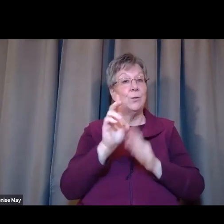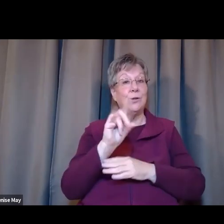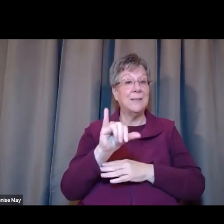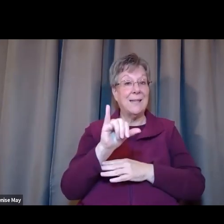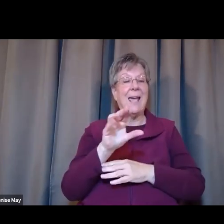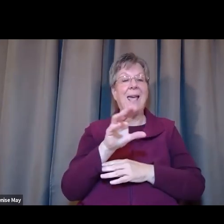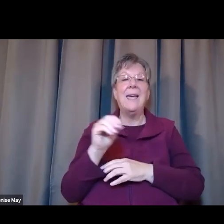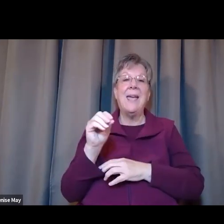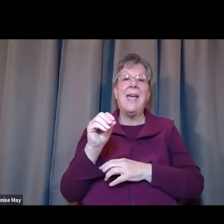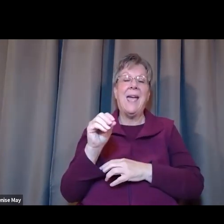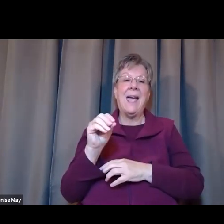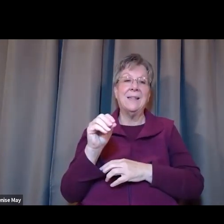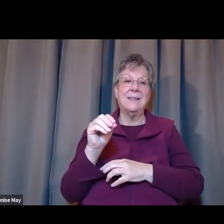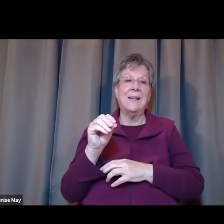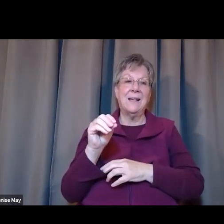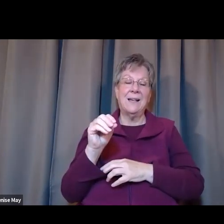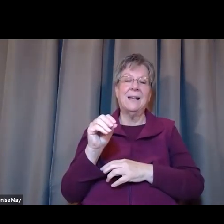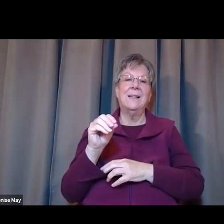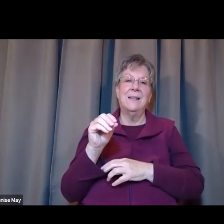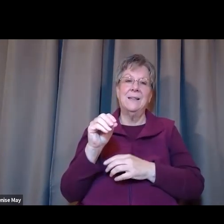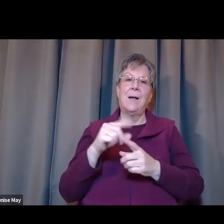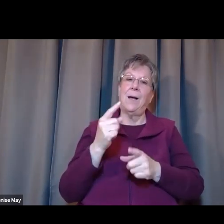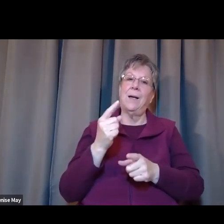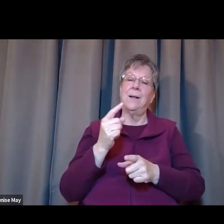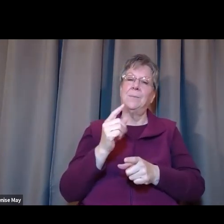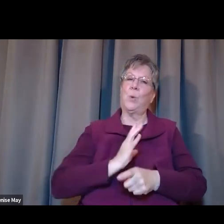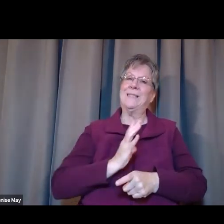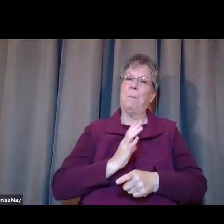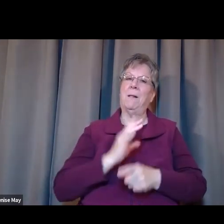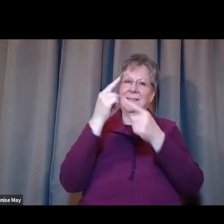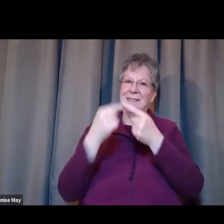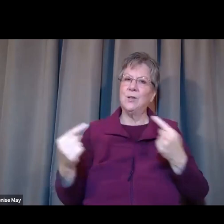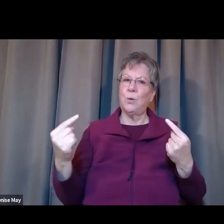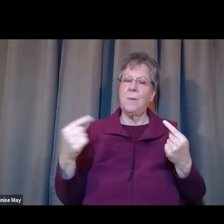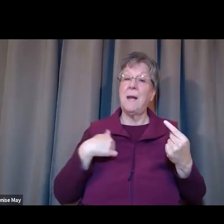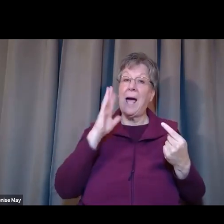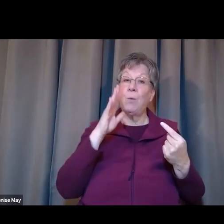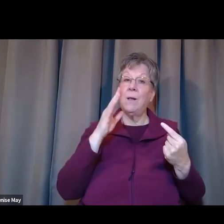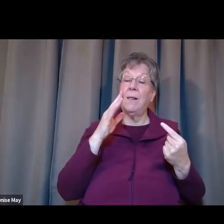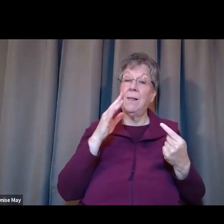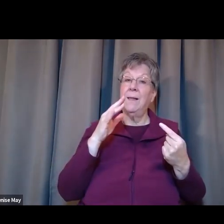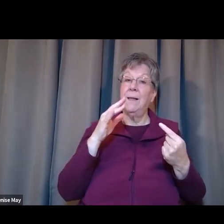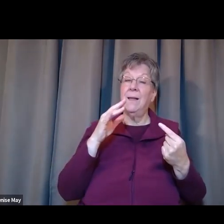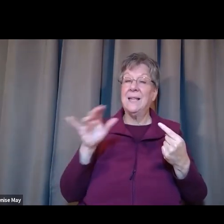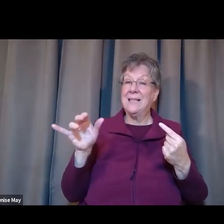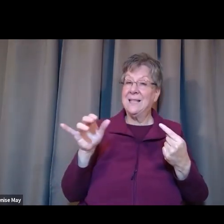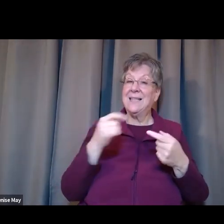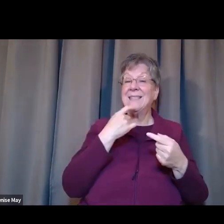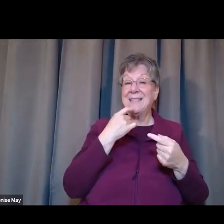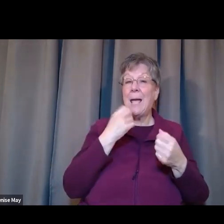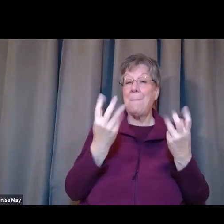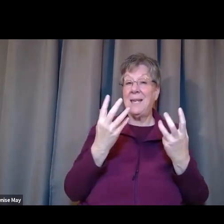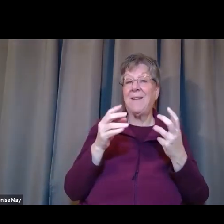principled disagreement and an attempt to find common values, I'm going to reiterate many of the things that Professor Mann